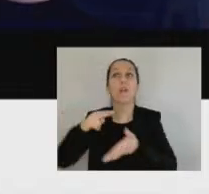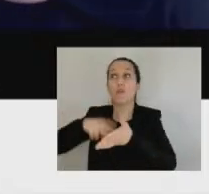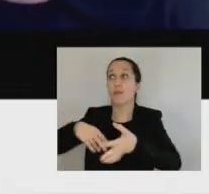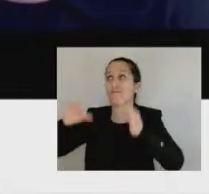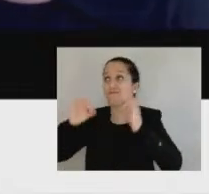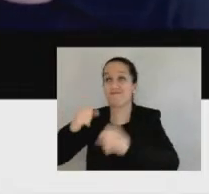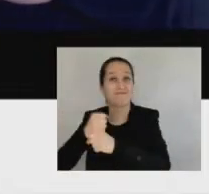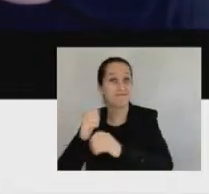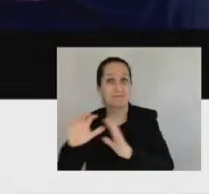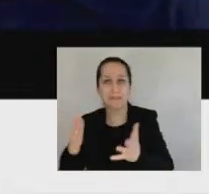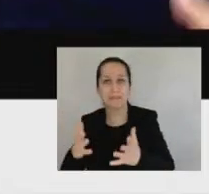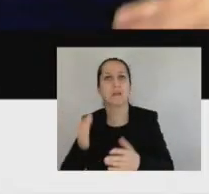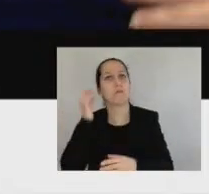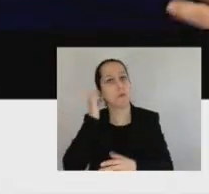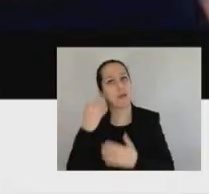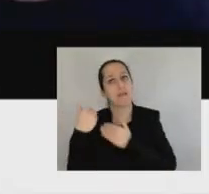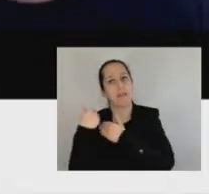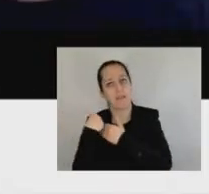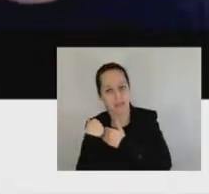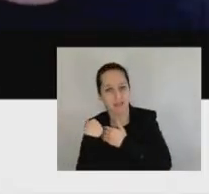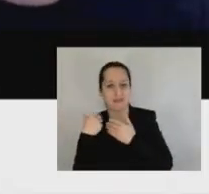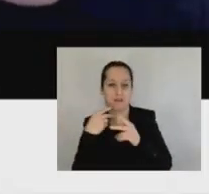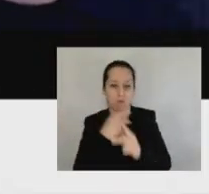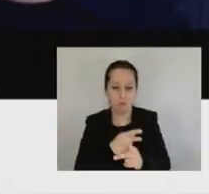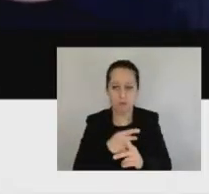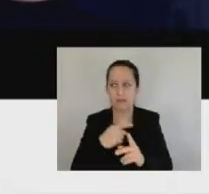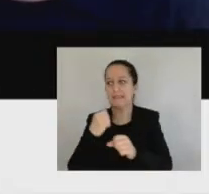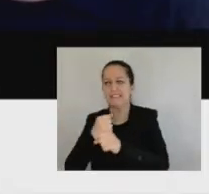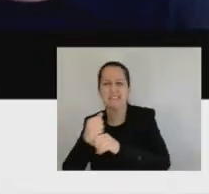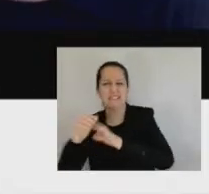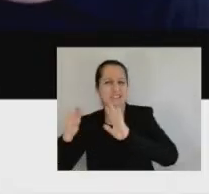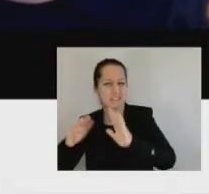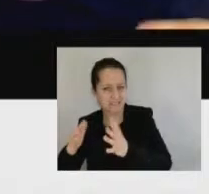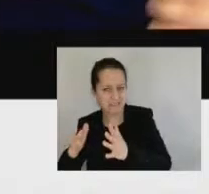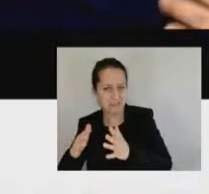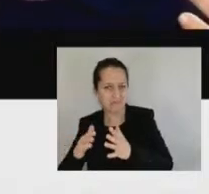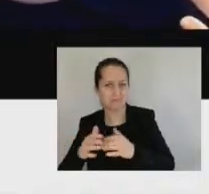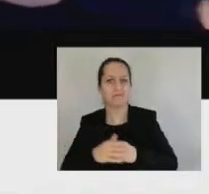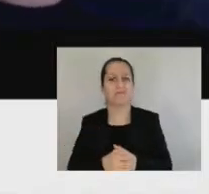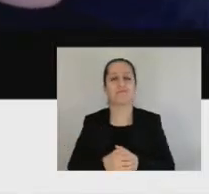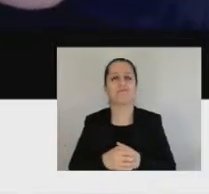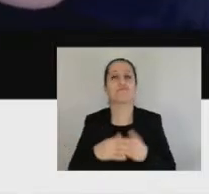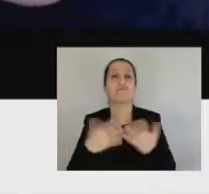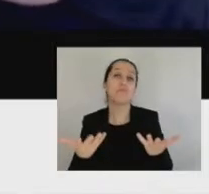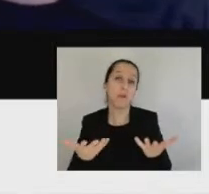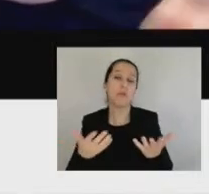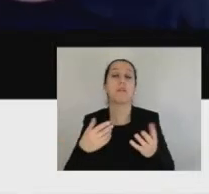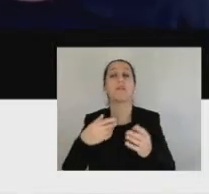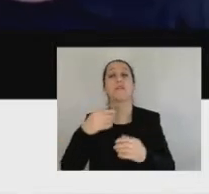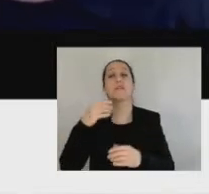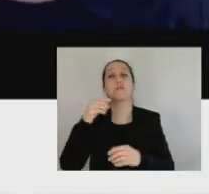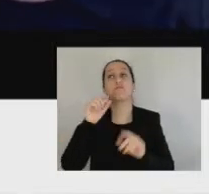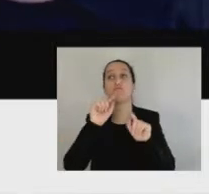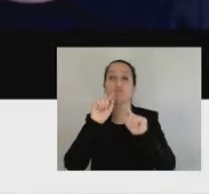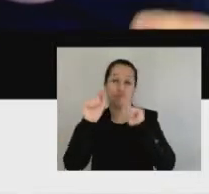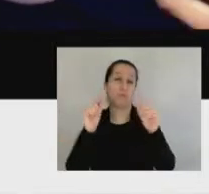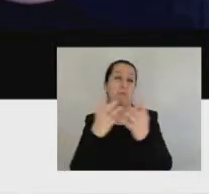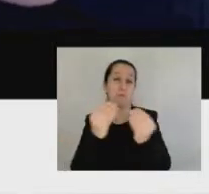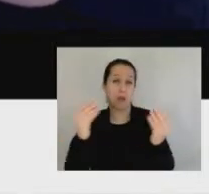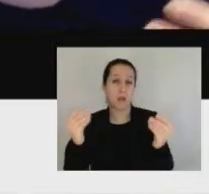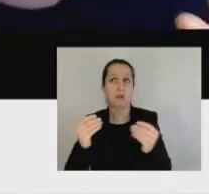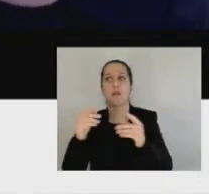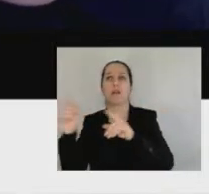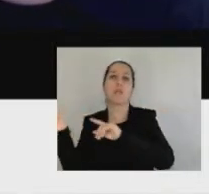certain informal employment conditions for many women, and the process that concentrates regarding